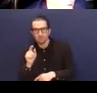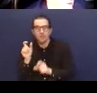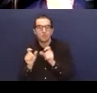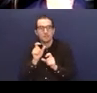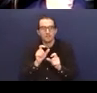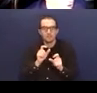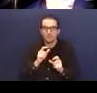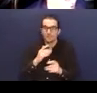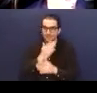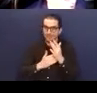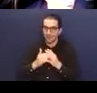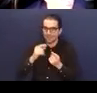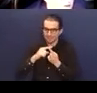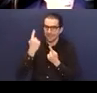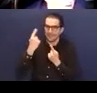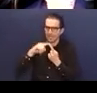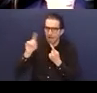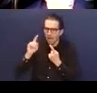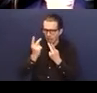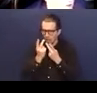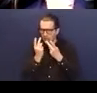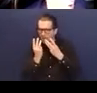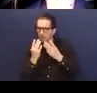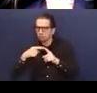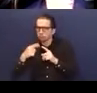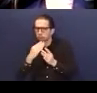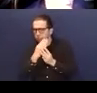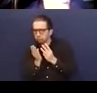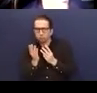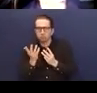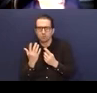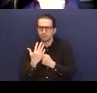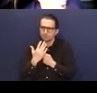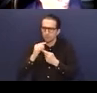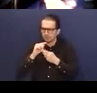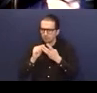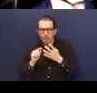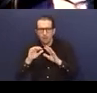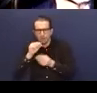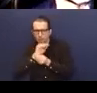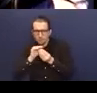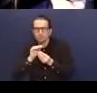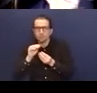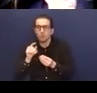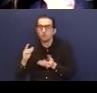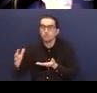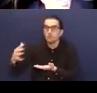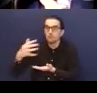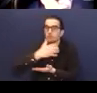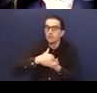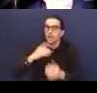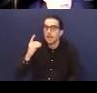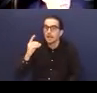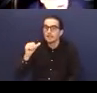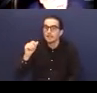are lots of different sources of data, and we'll see in a moment from a business why they can use the data for their business